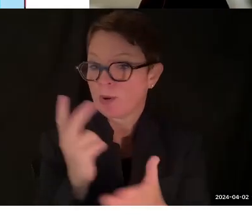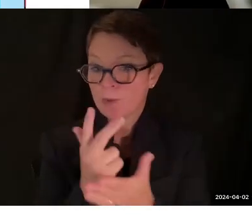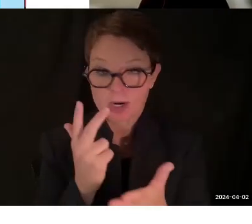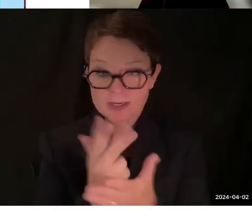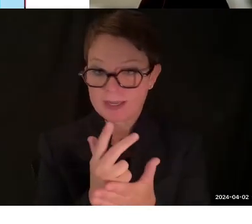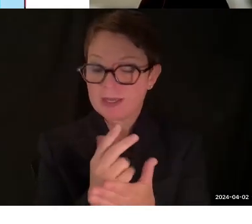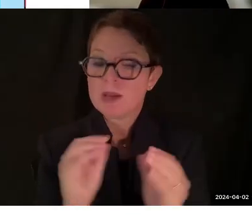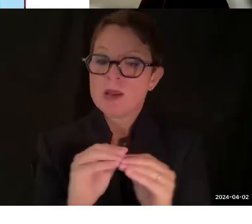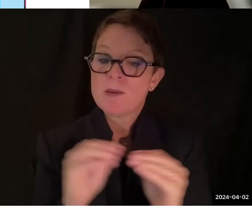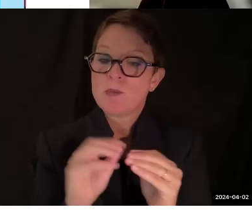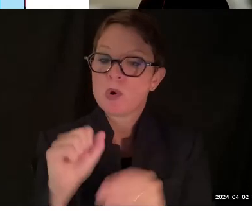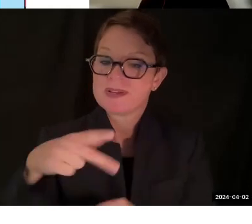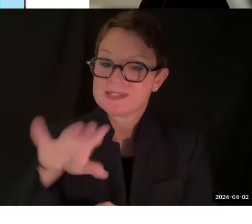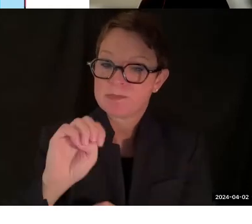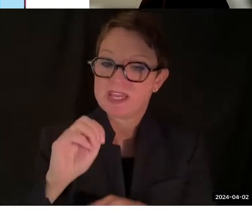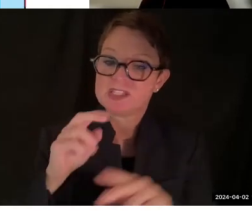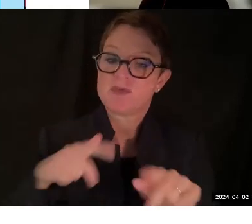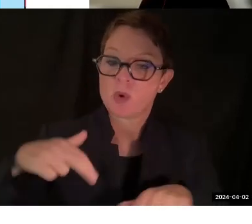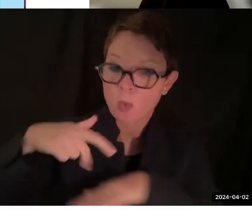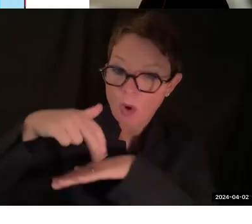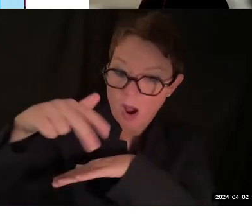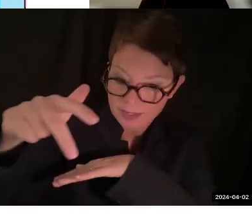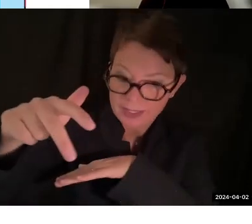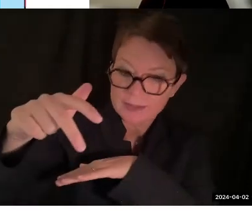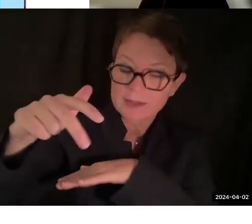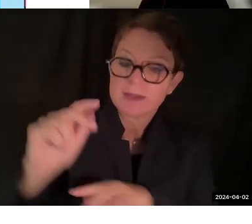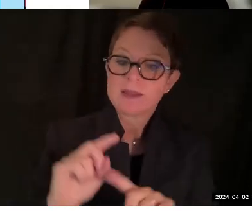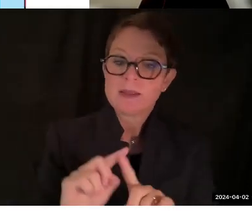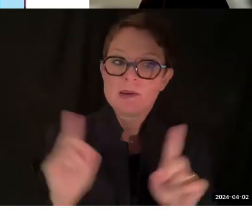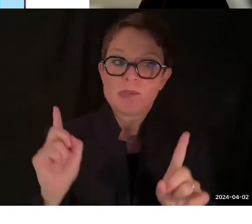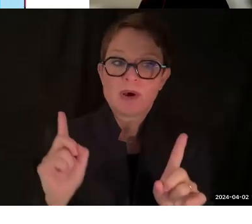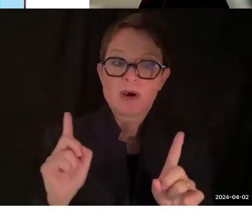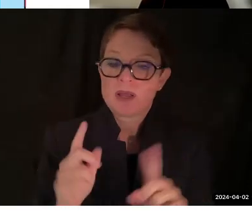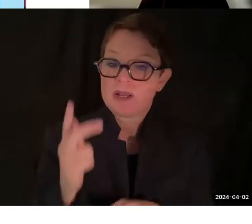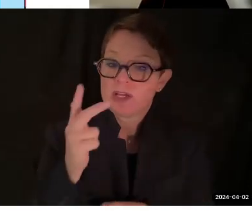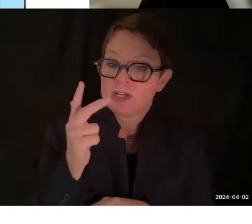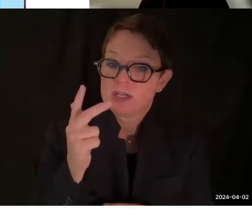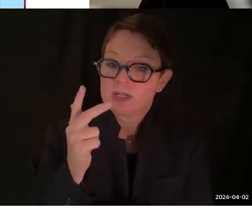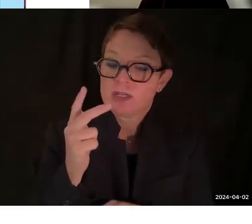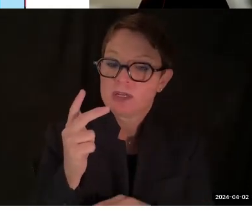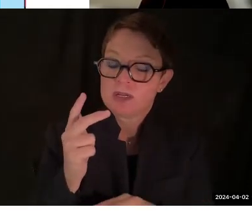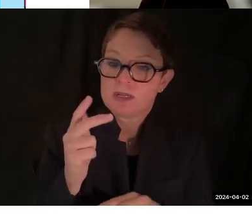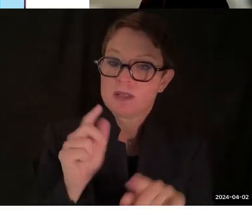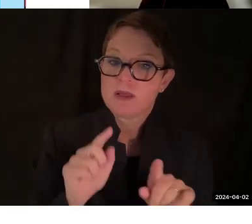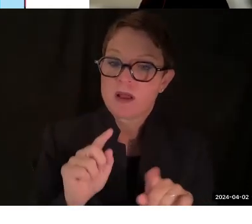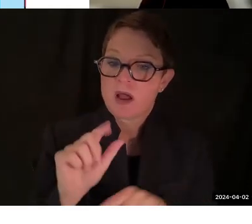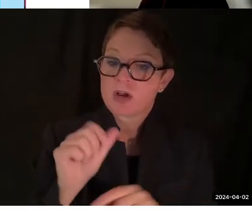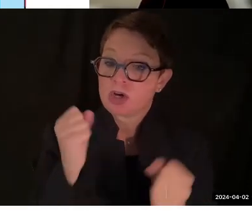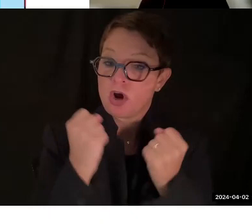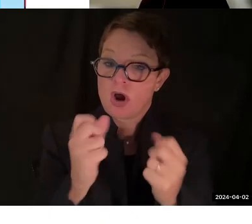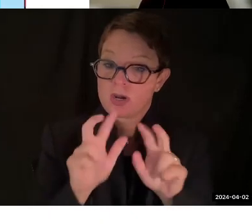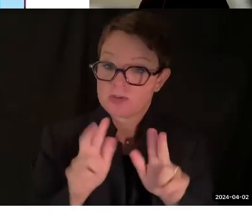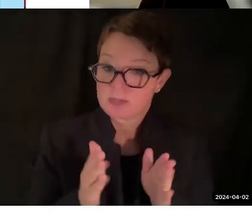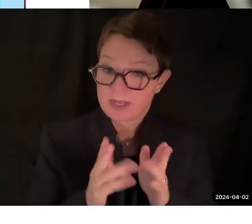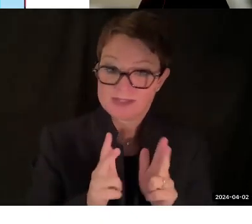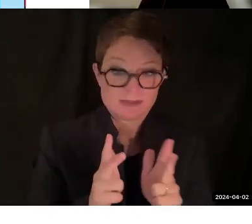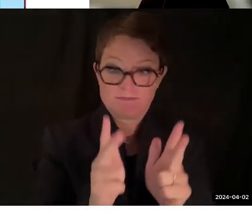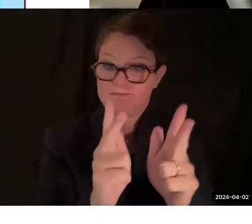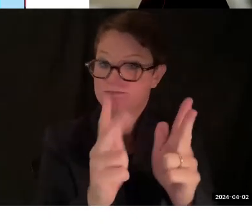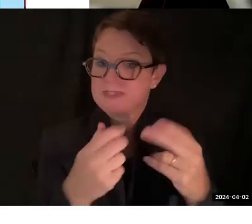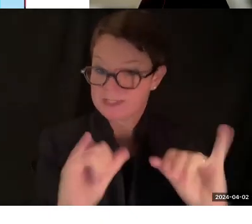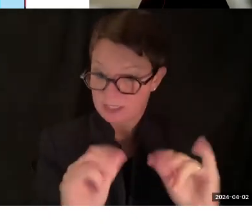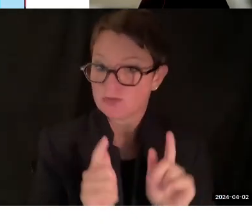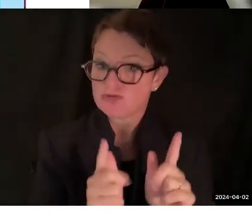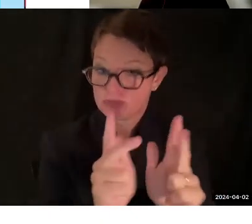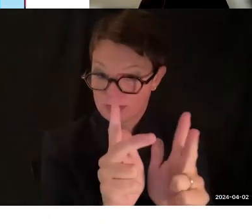more space for the pedestrians, which Trent will speak to, but not changing the amount of auto traffic. And then